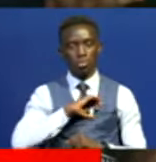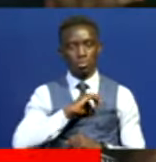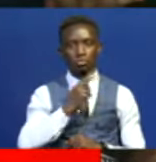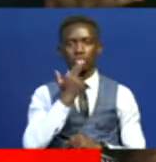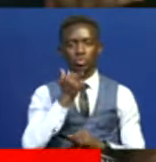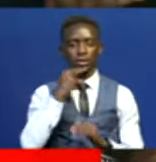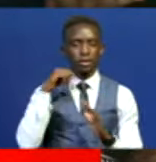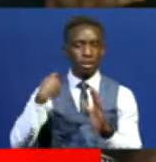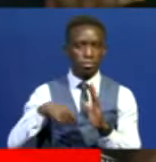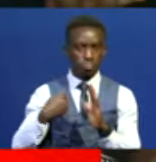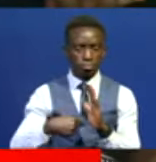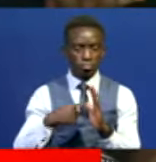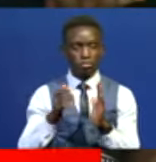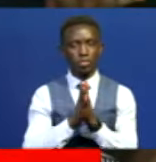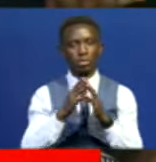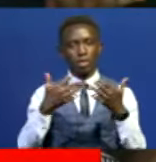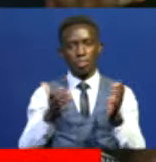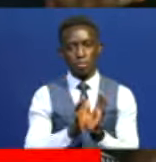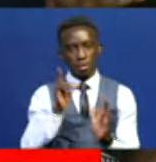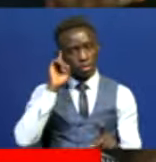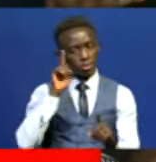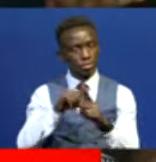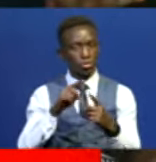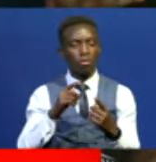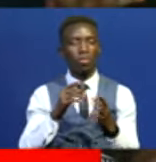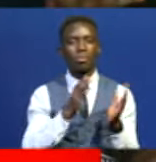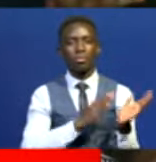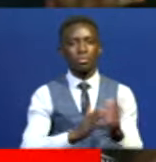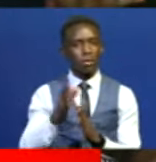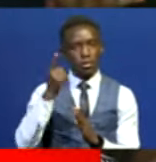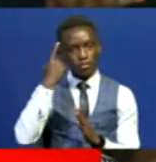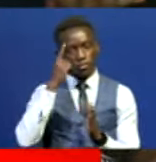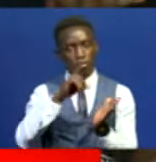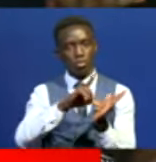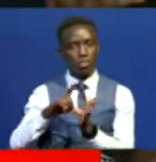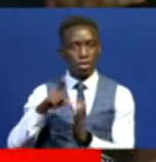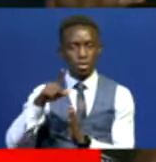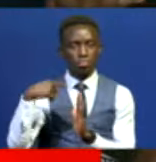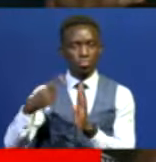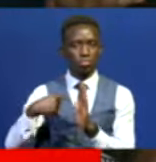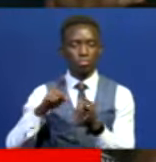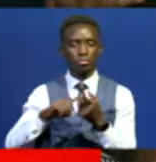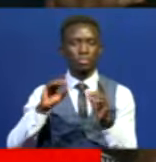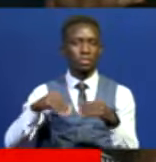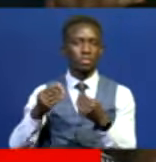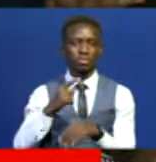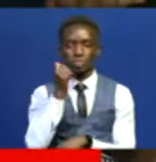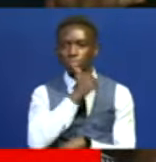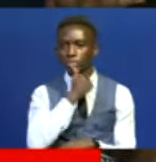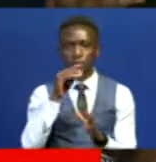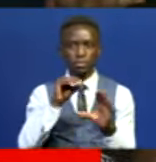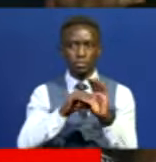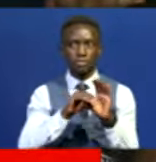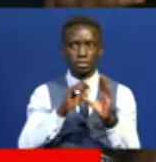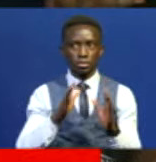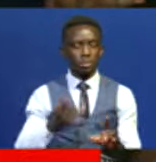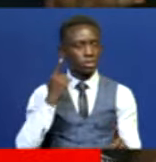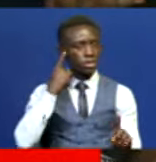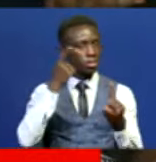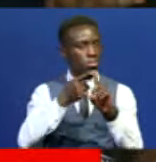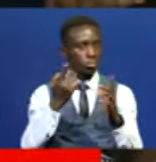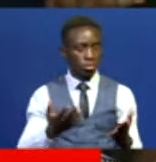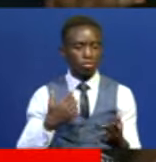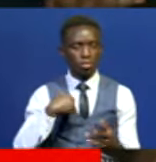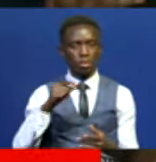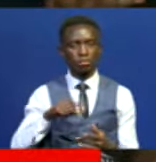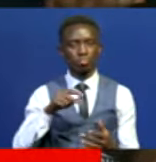and companies in preparation for the leasing of the mills to private investors. The aim of the intervention is to